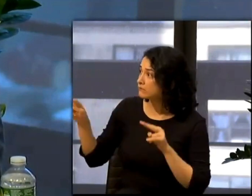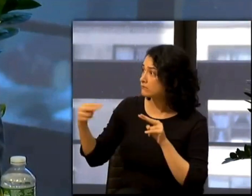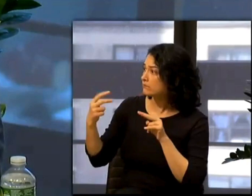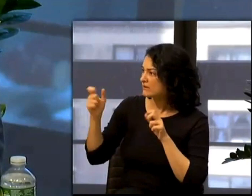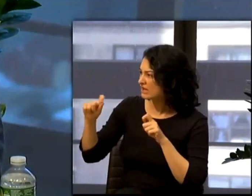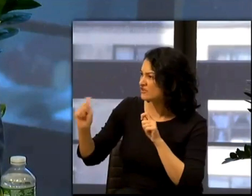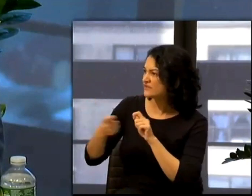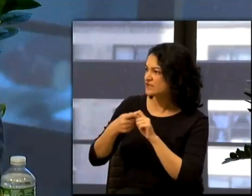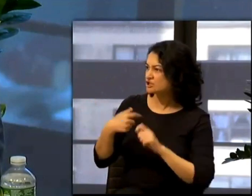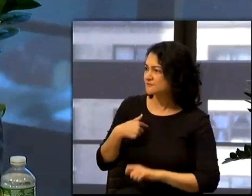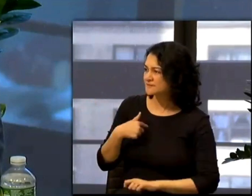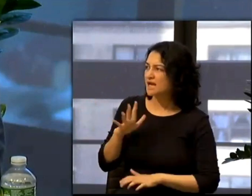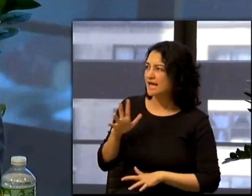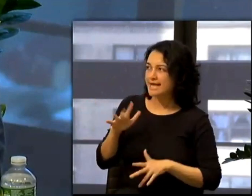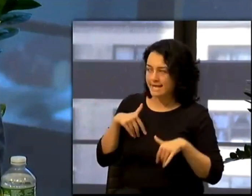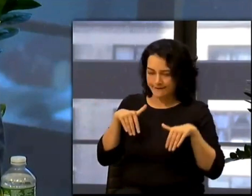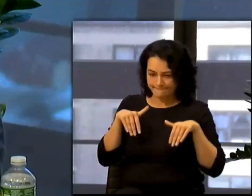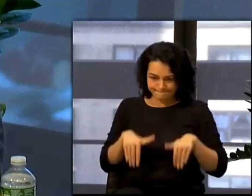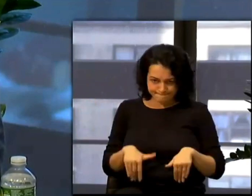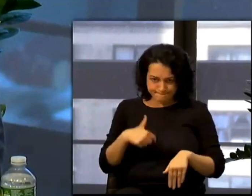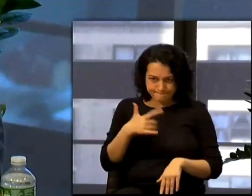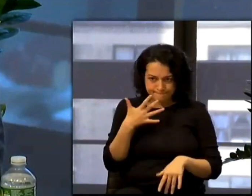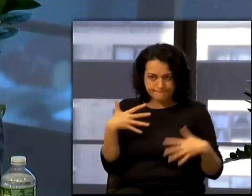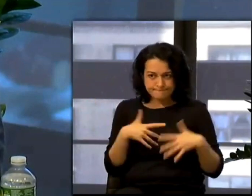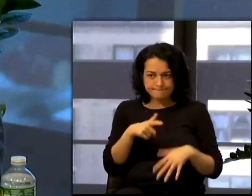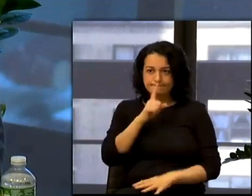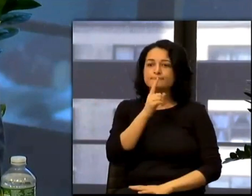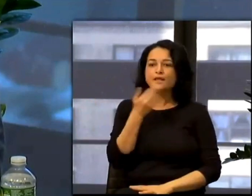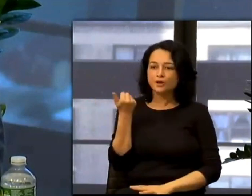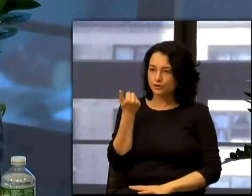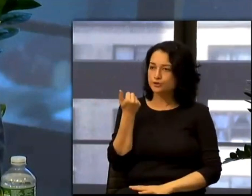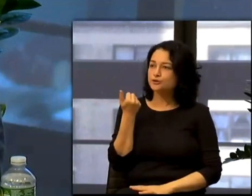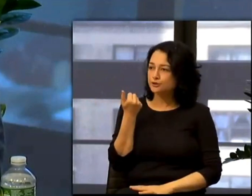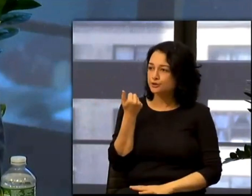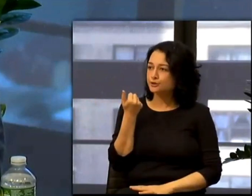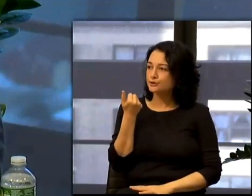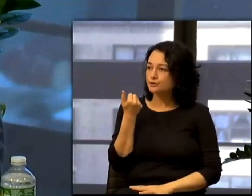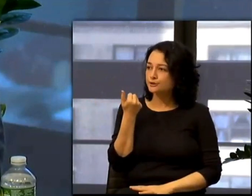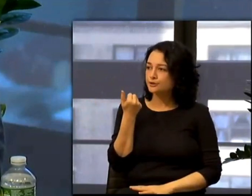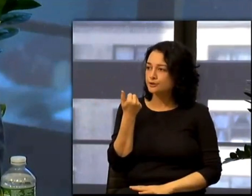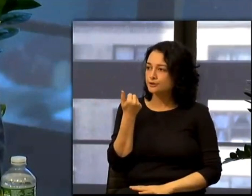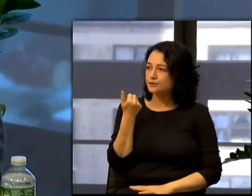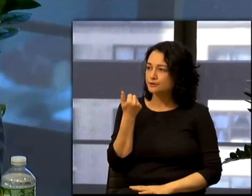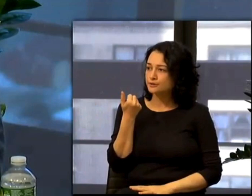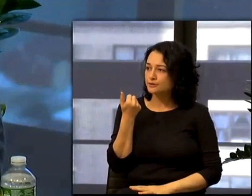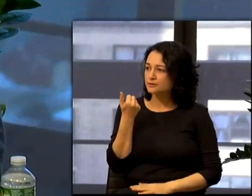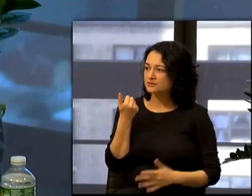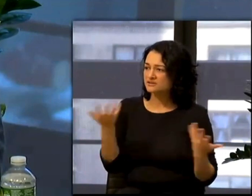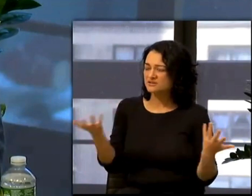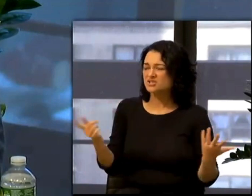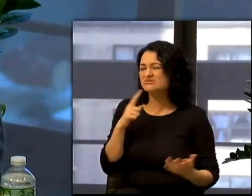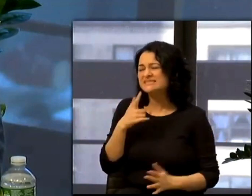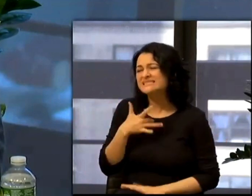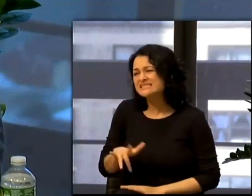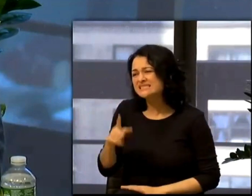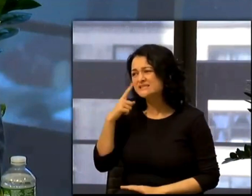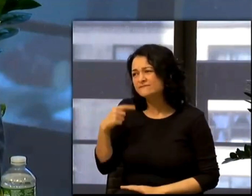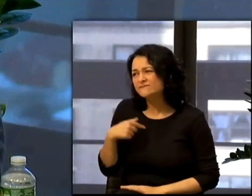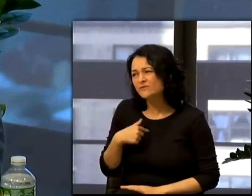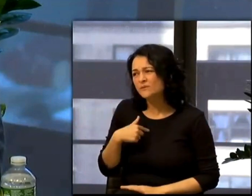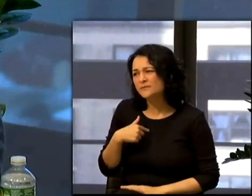example because I have immigrant older adult parents who, like many others,